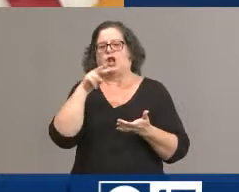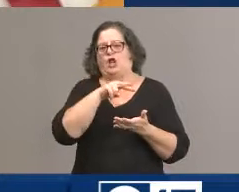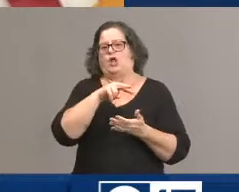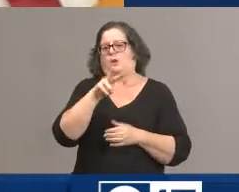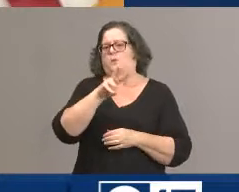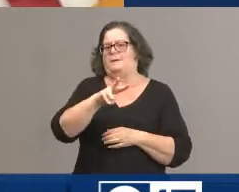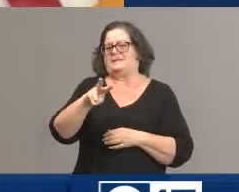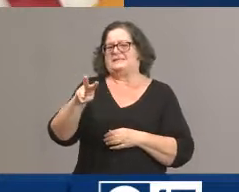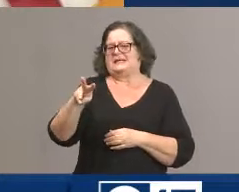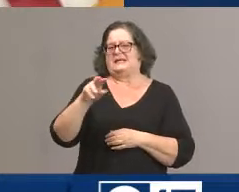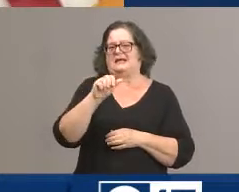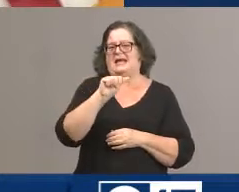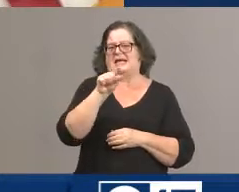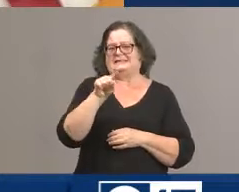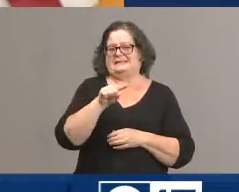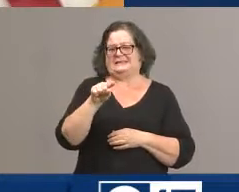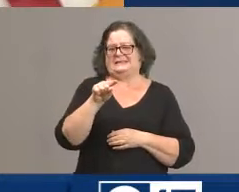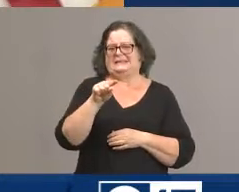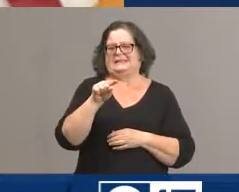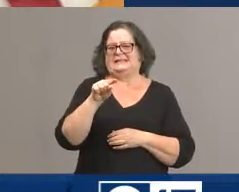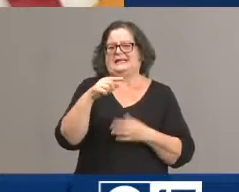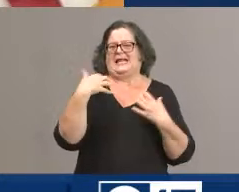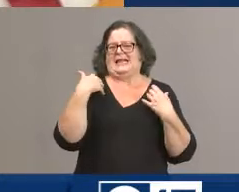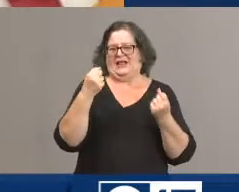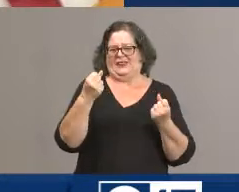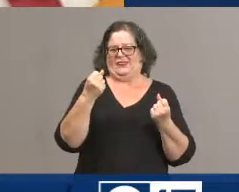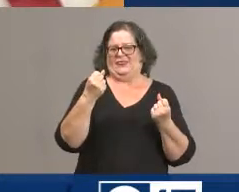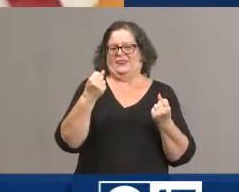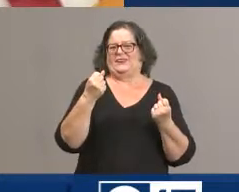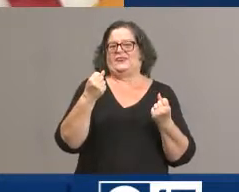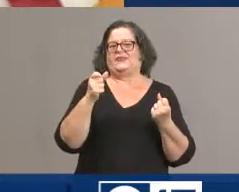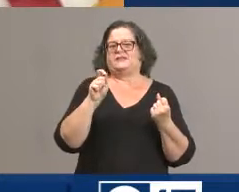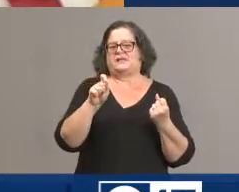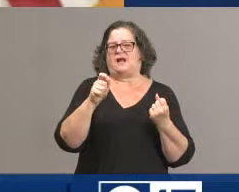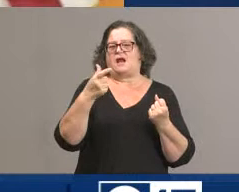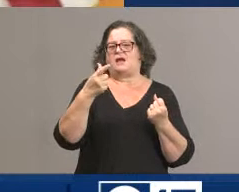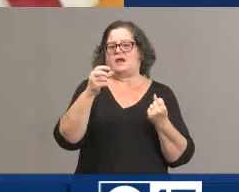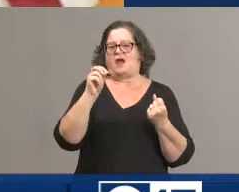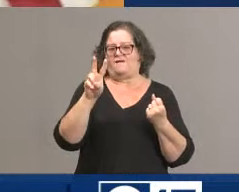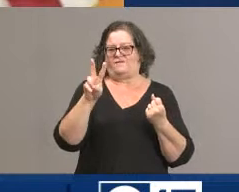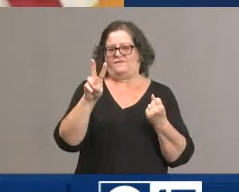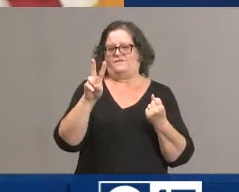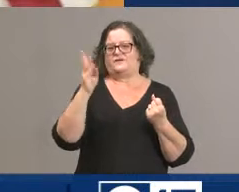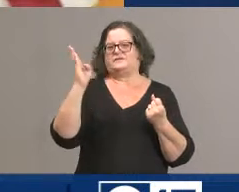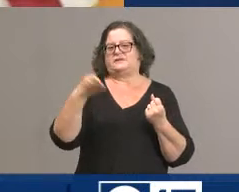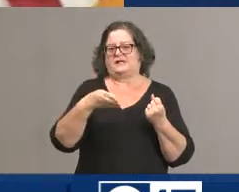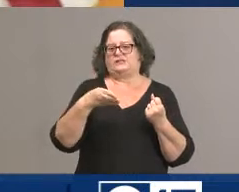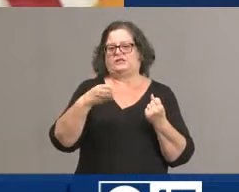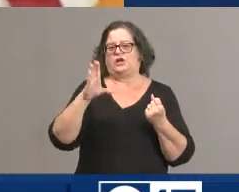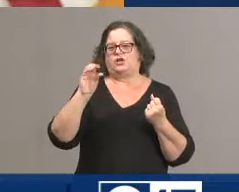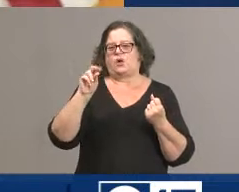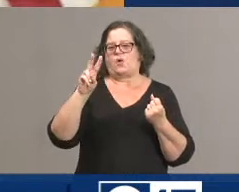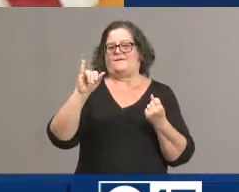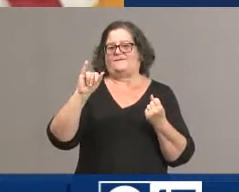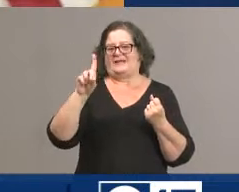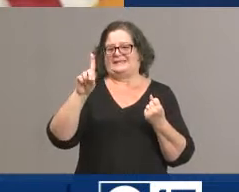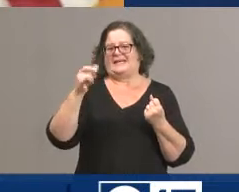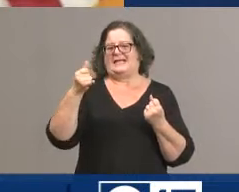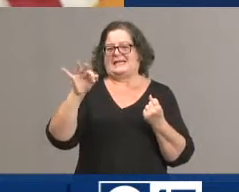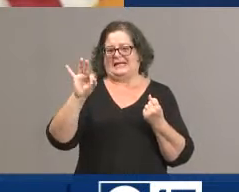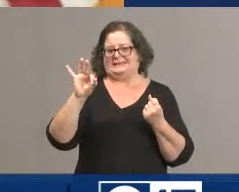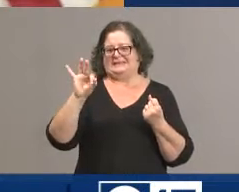azhealth.gov/COVID-19 testing. We now have 232 test collection sites on our map, and we continue to add additional